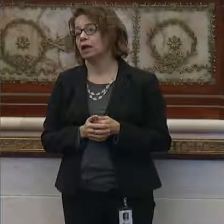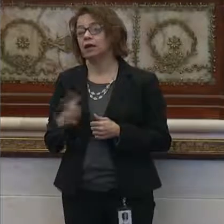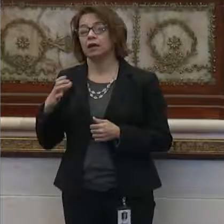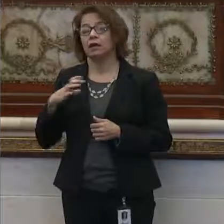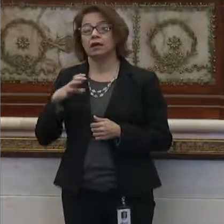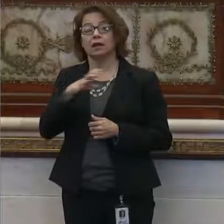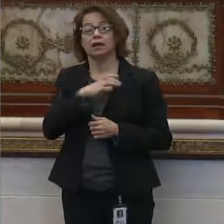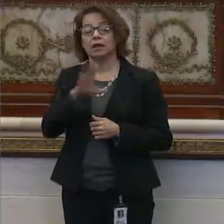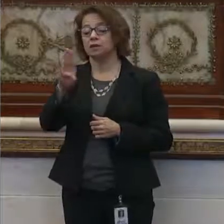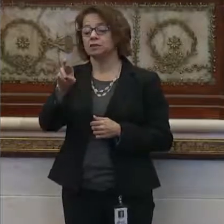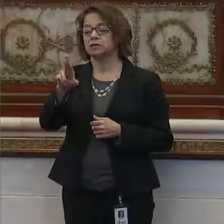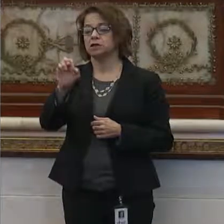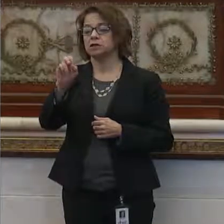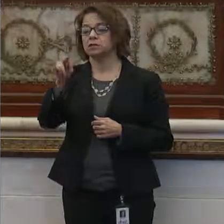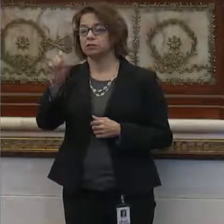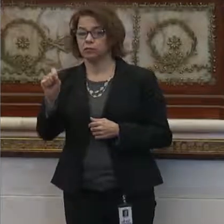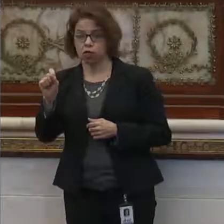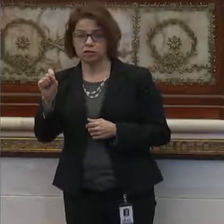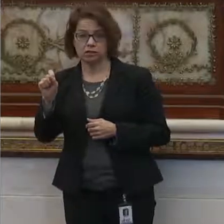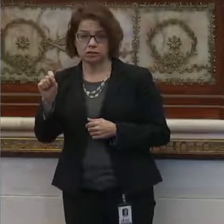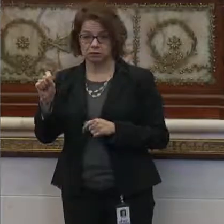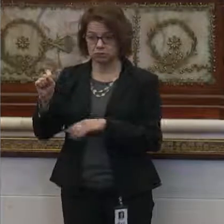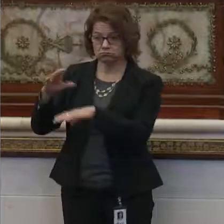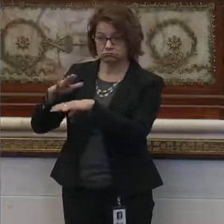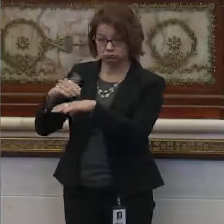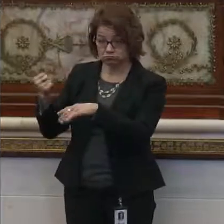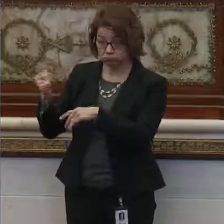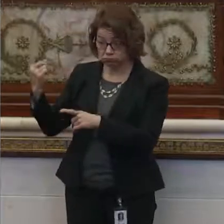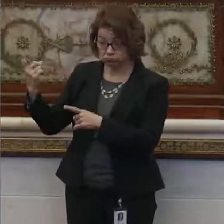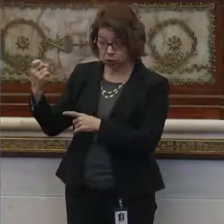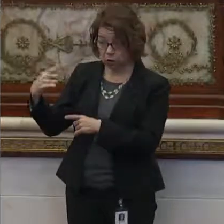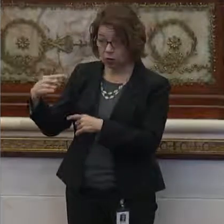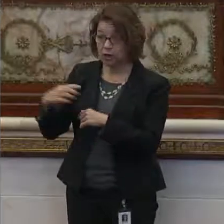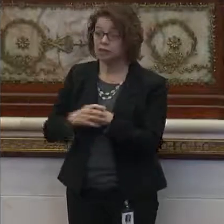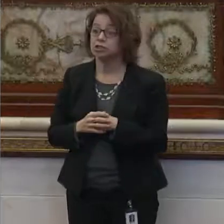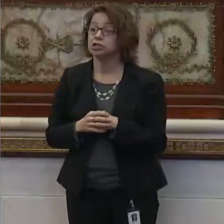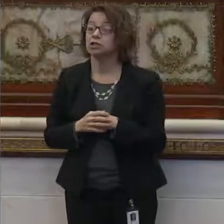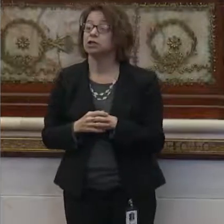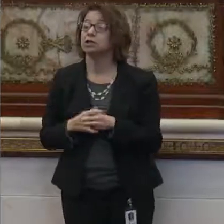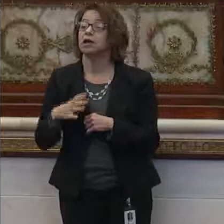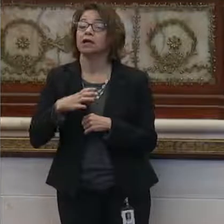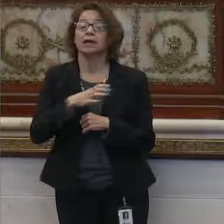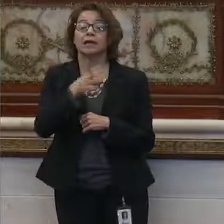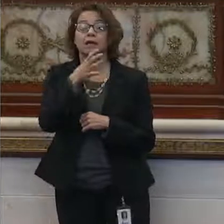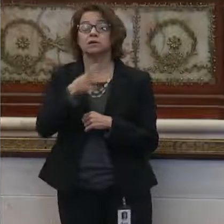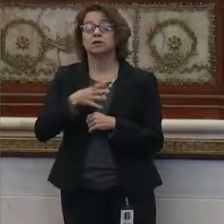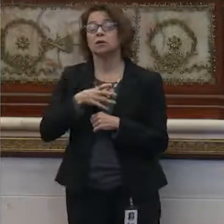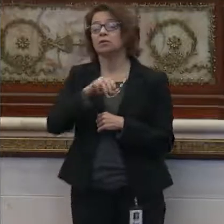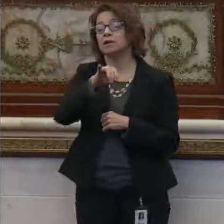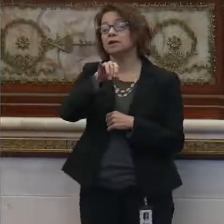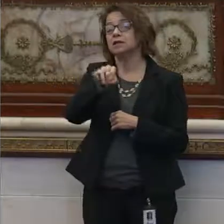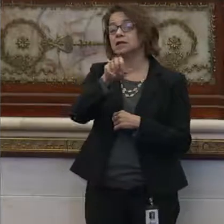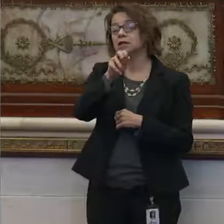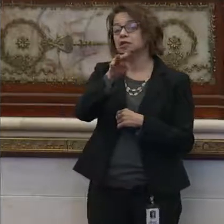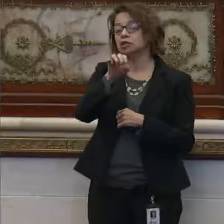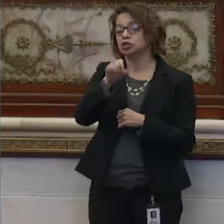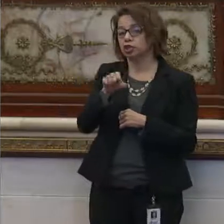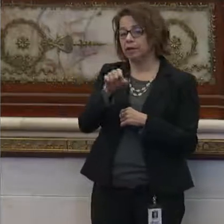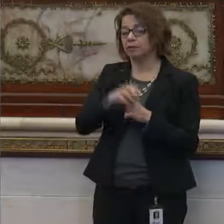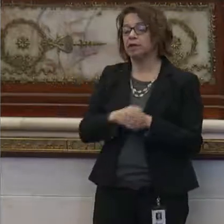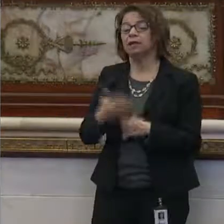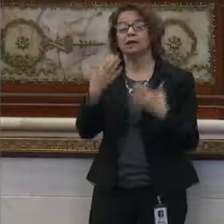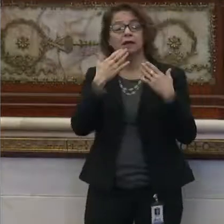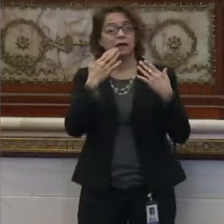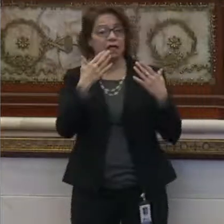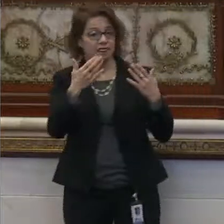Councilman Brooks, chair recognizes Councilman Brooks for a question, followed by Councilwoman Jamie Gauthier. Thank you, Madam